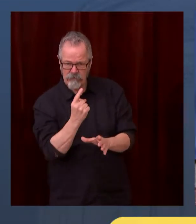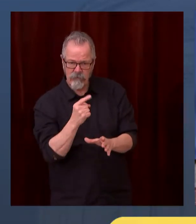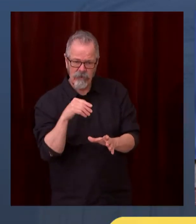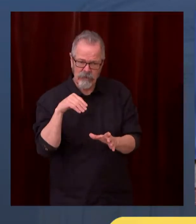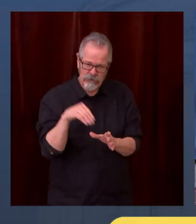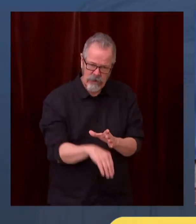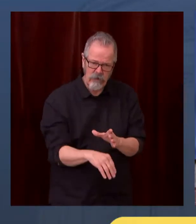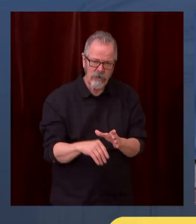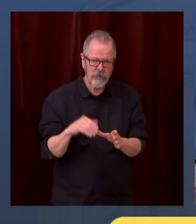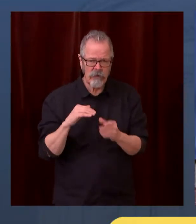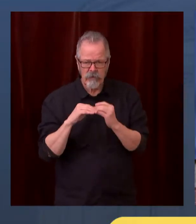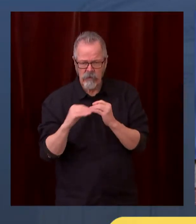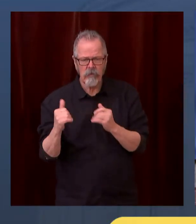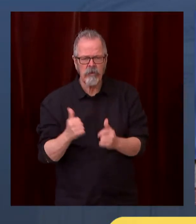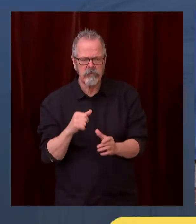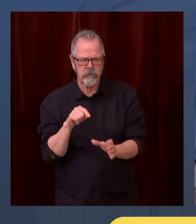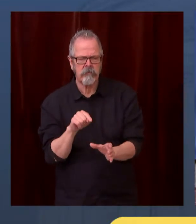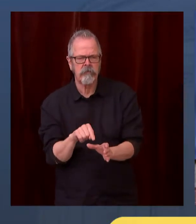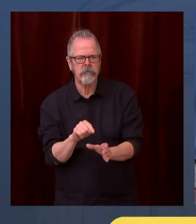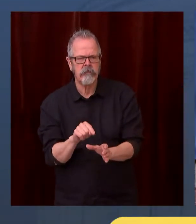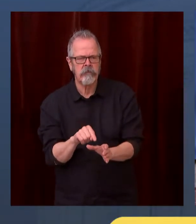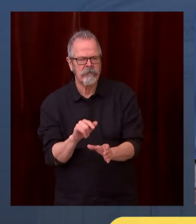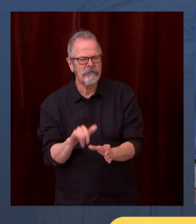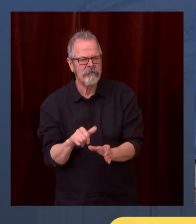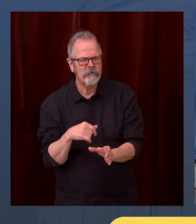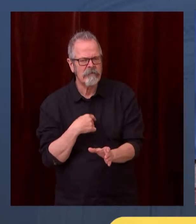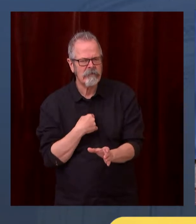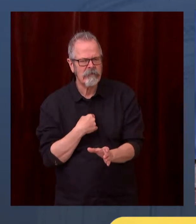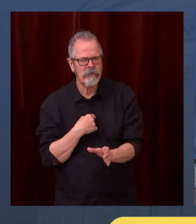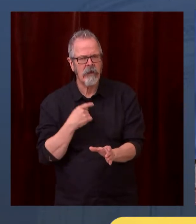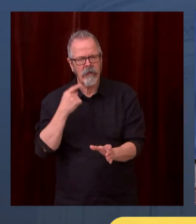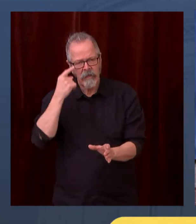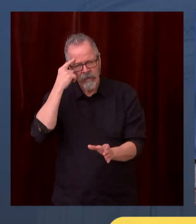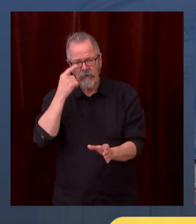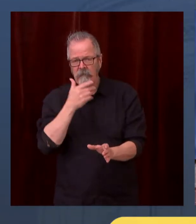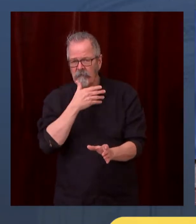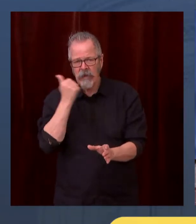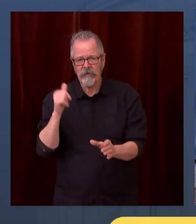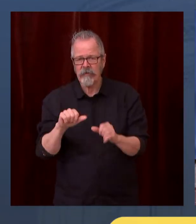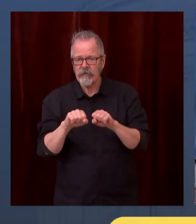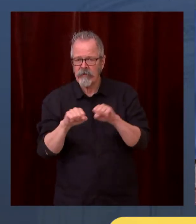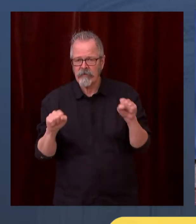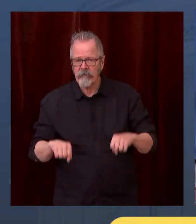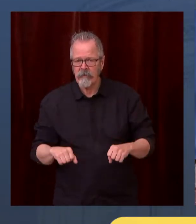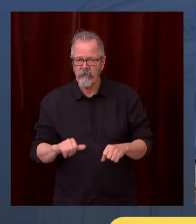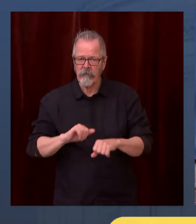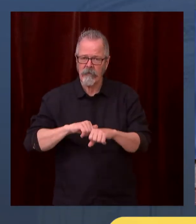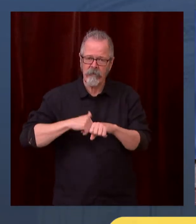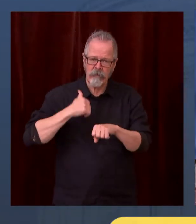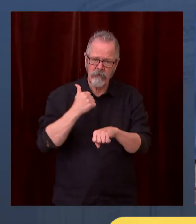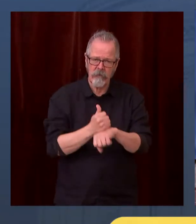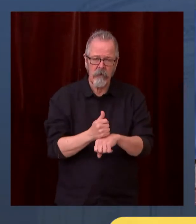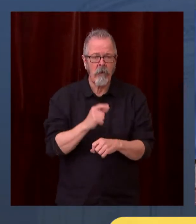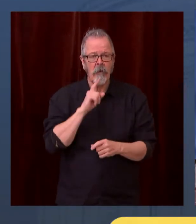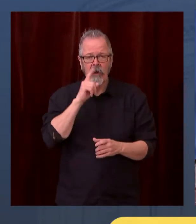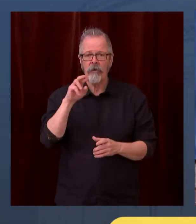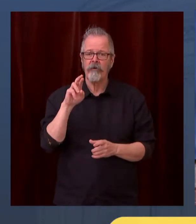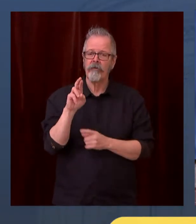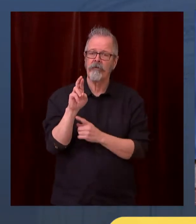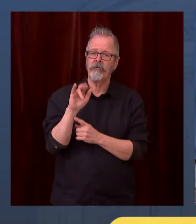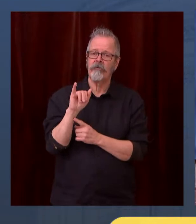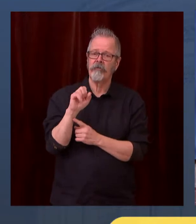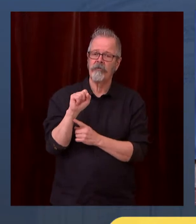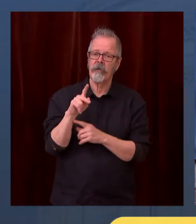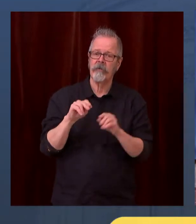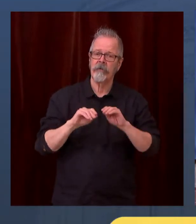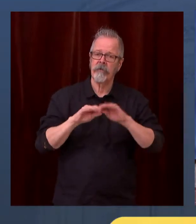plateaued? We think this is the best system of evaluating the real risk of what's going on in the pandemic. And